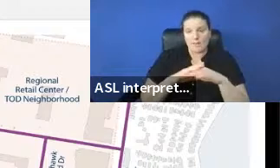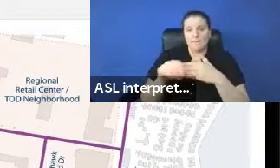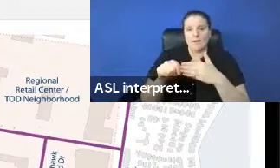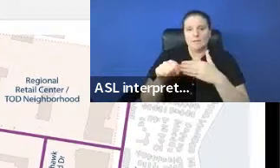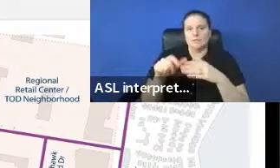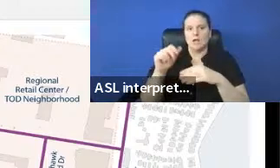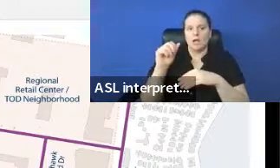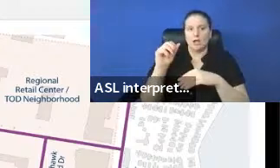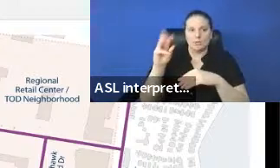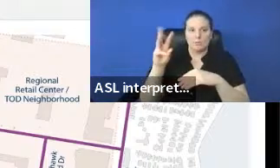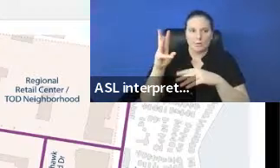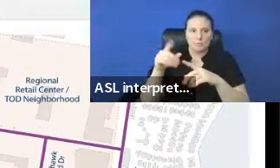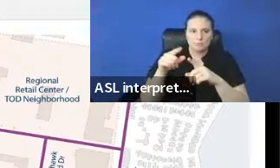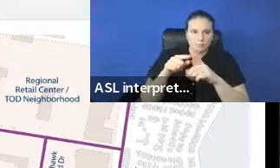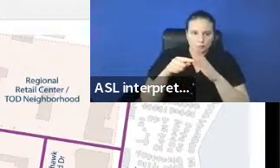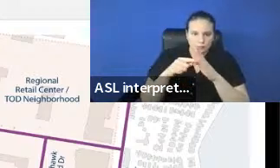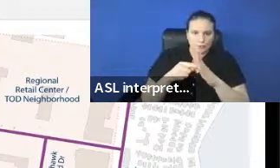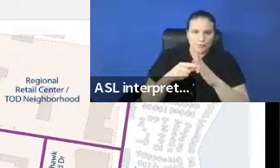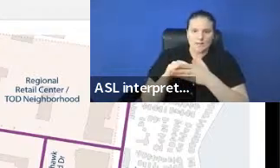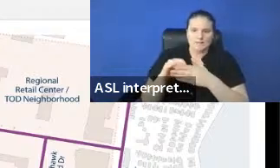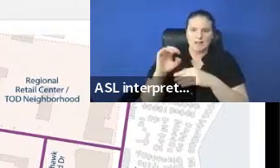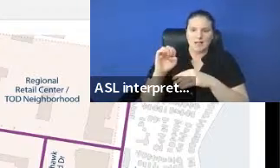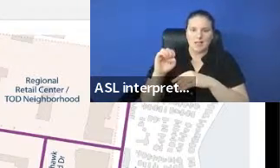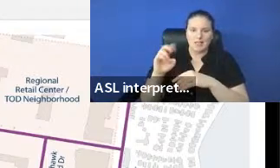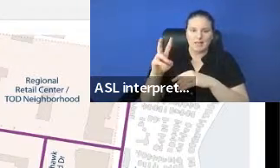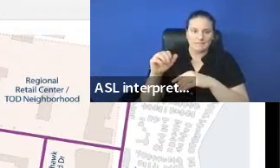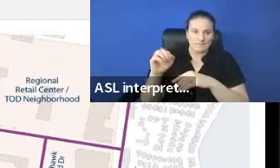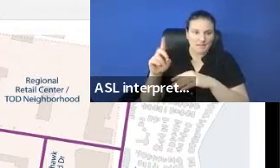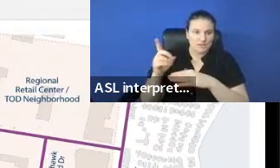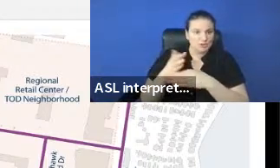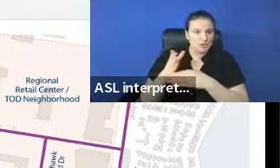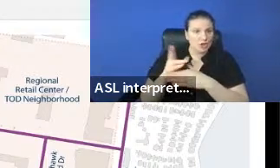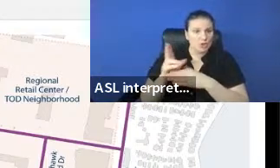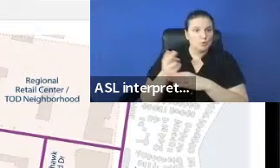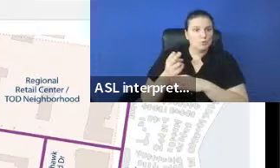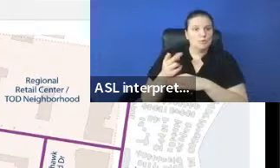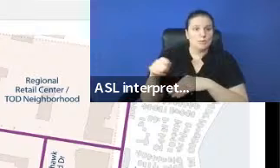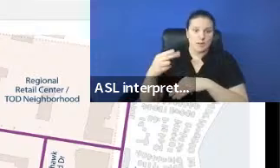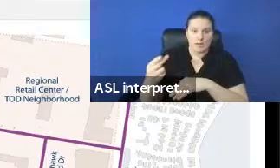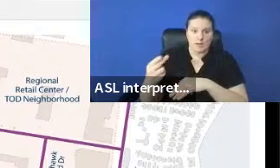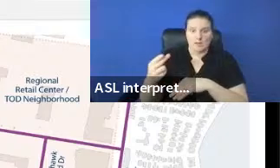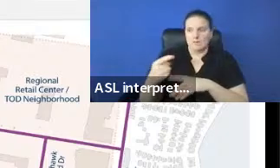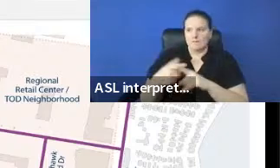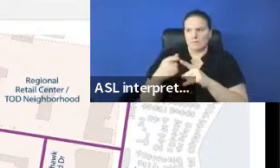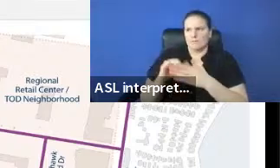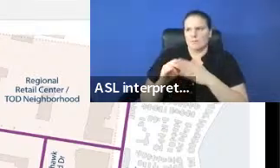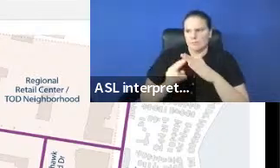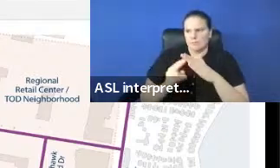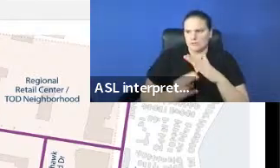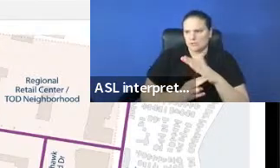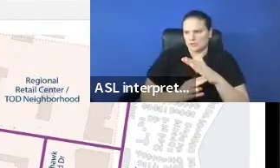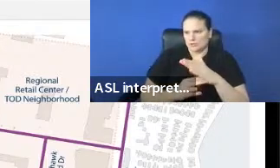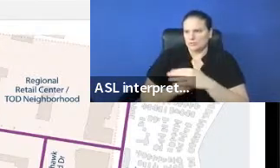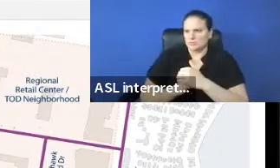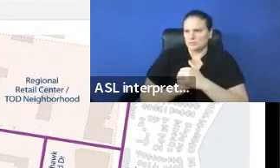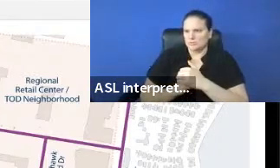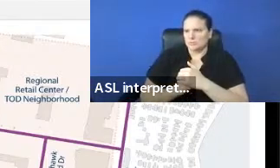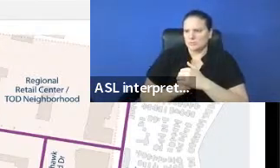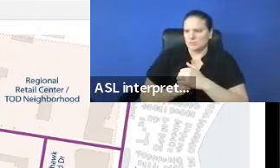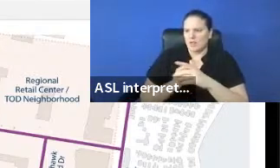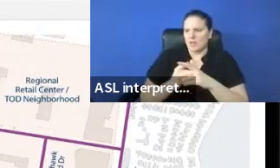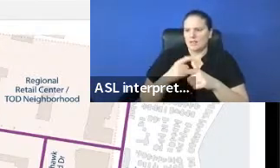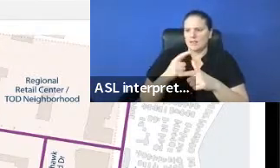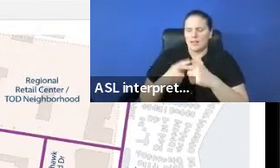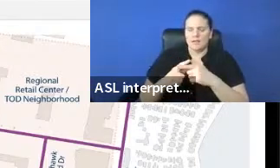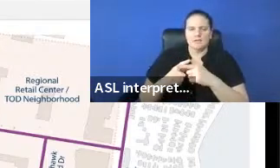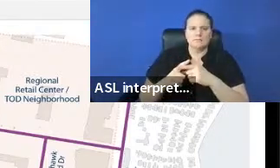arrowhead, is the elevated shared use path coming up to the bridge. And then the kind of squiggle line that comes